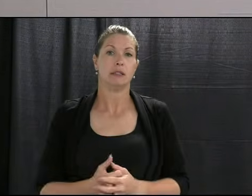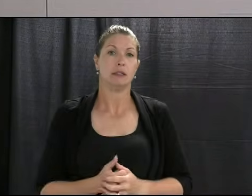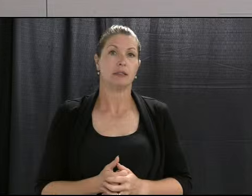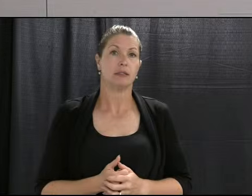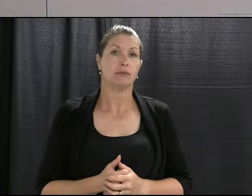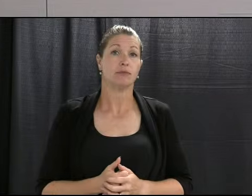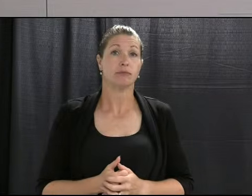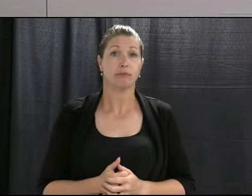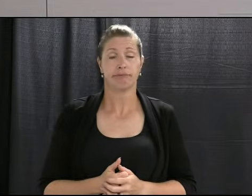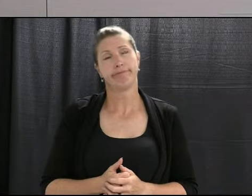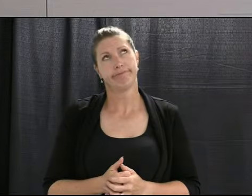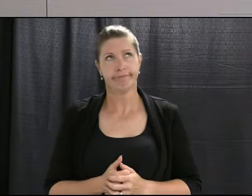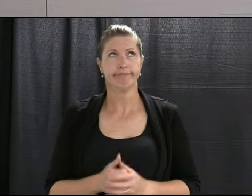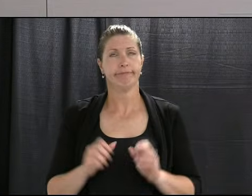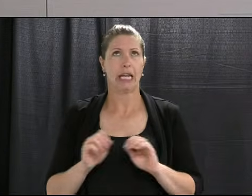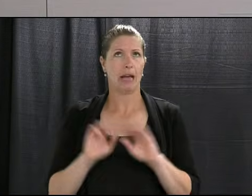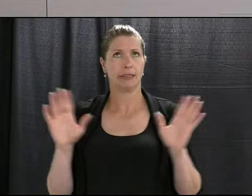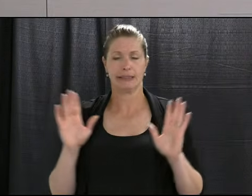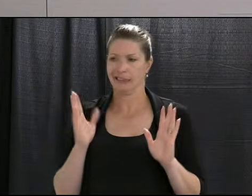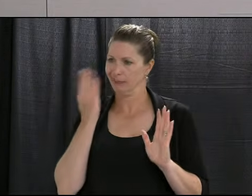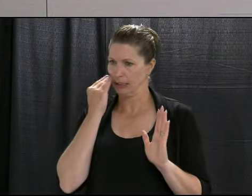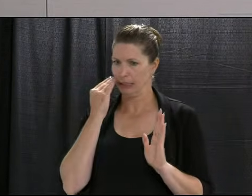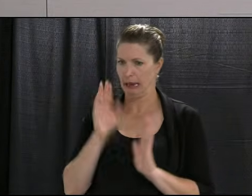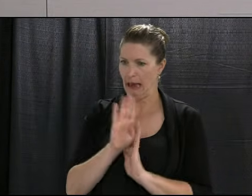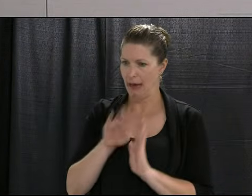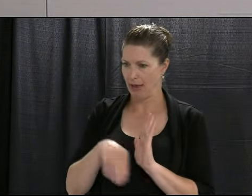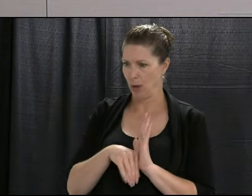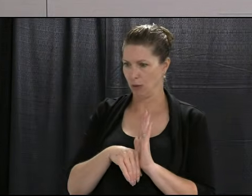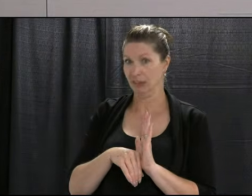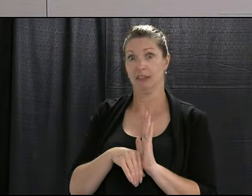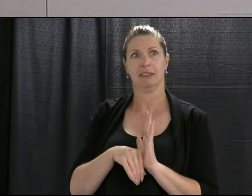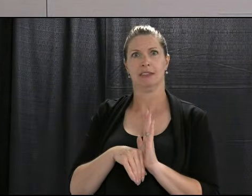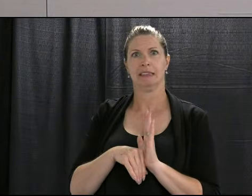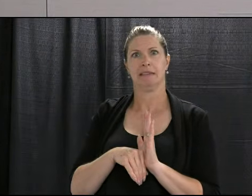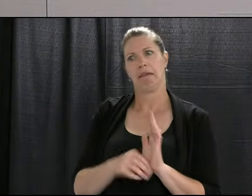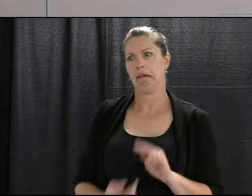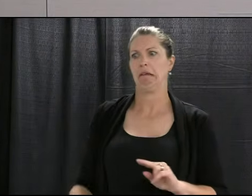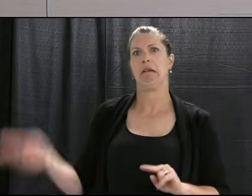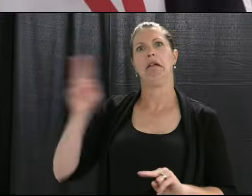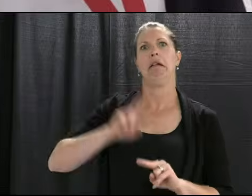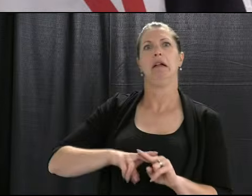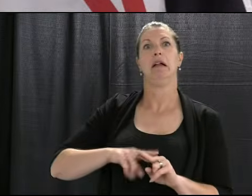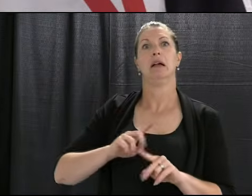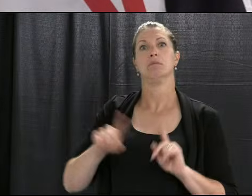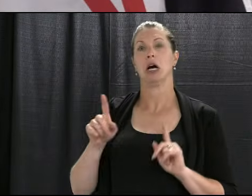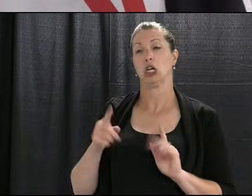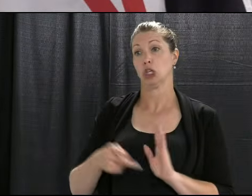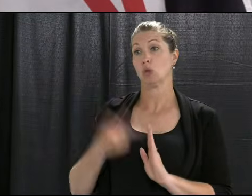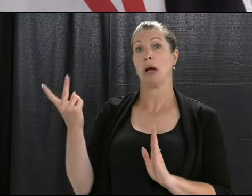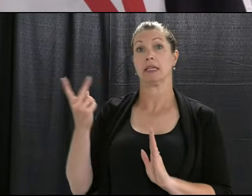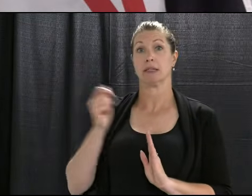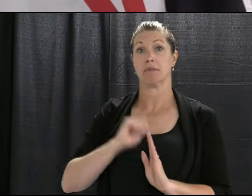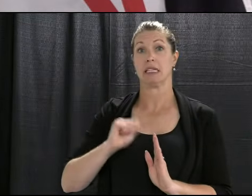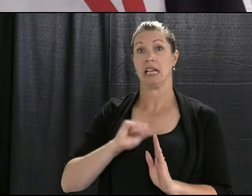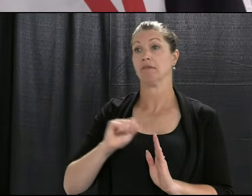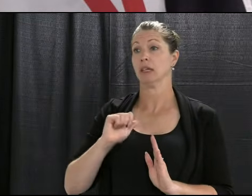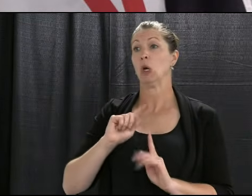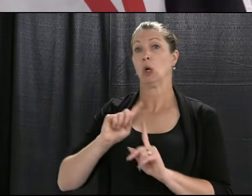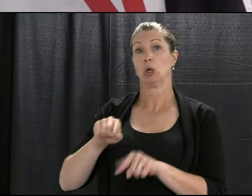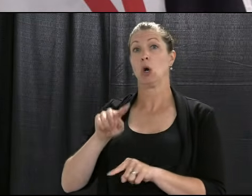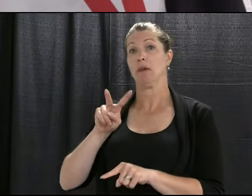It's obviously it got bigger in the last half hour, of course, with 2 new communities. But having been to Victoria twice already in the last 3